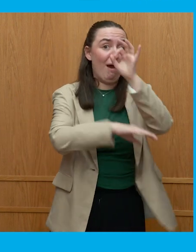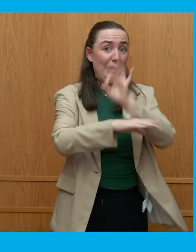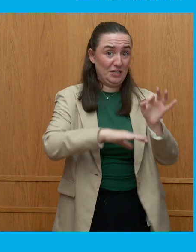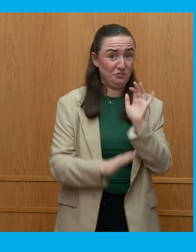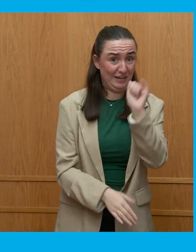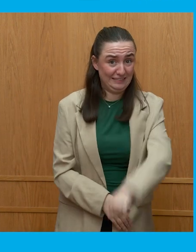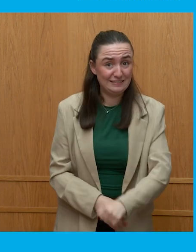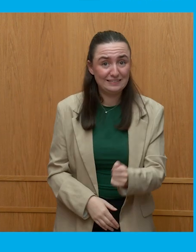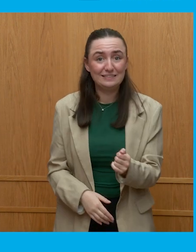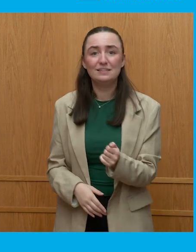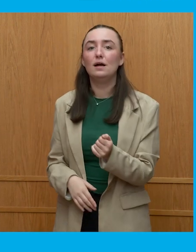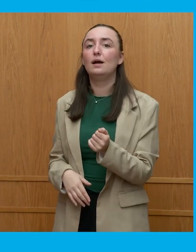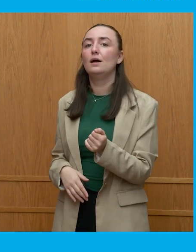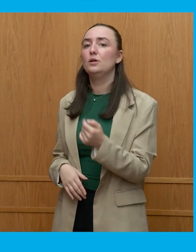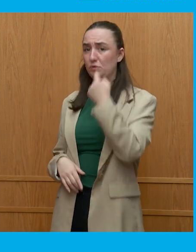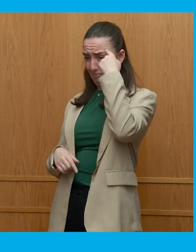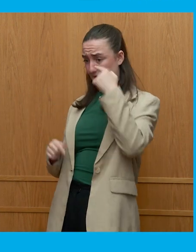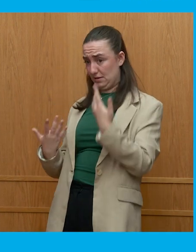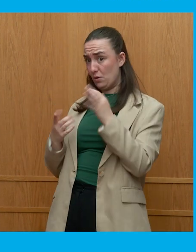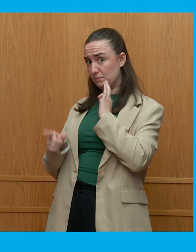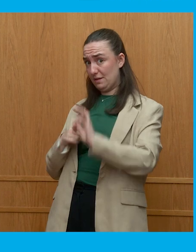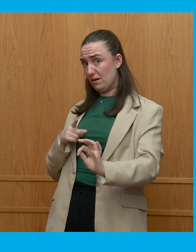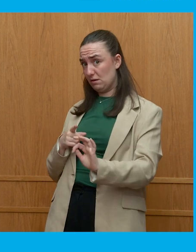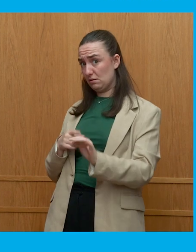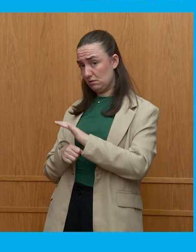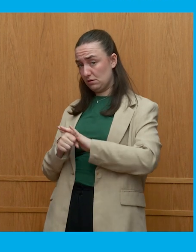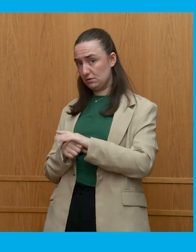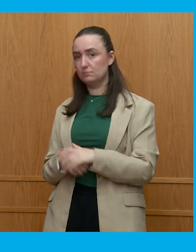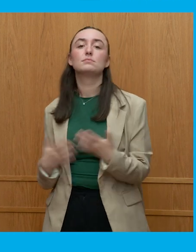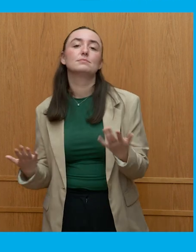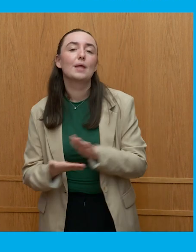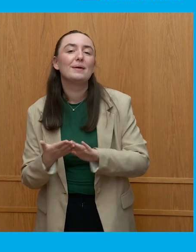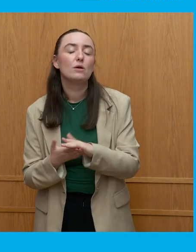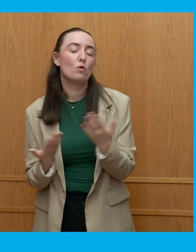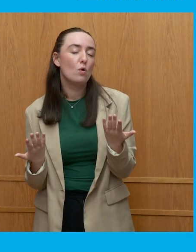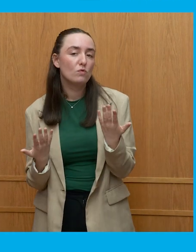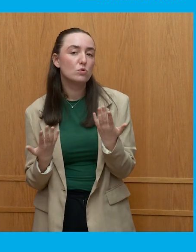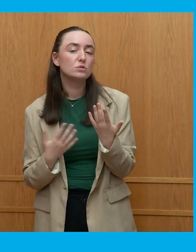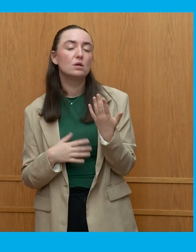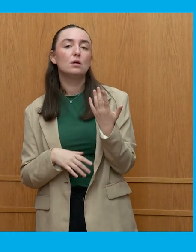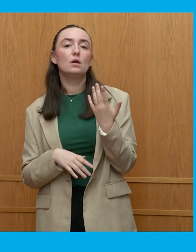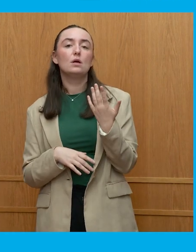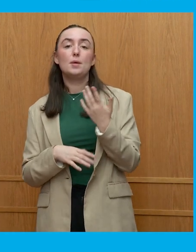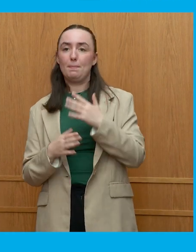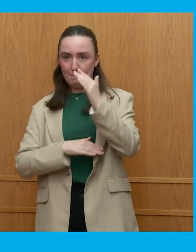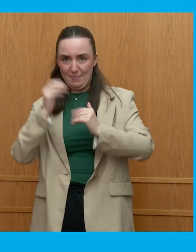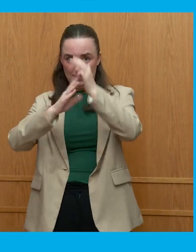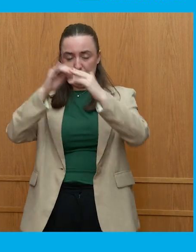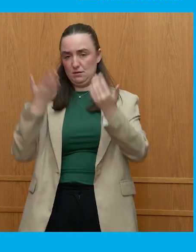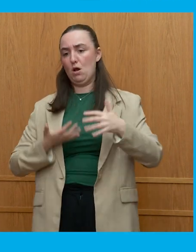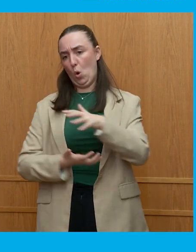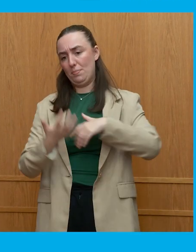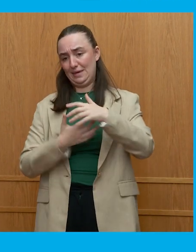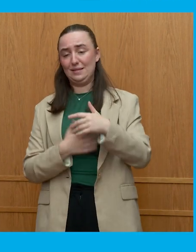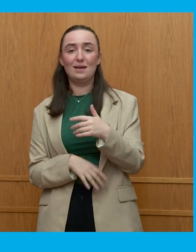You mean in this specific case? I mean, buildings are complex, and I'm an architect, retired myself, and I know